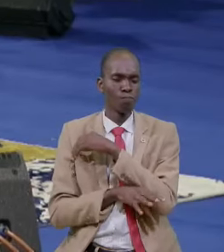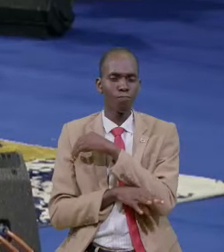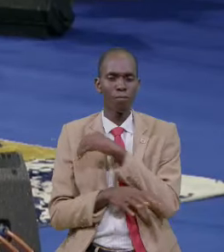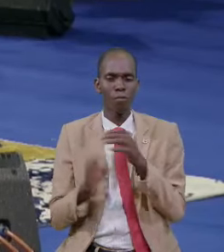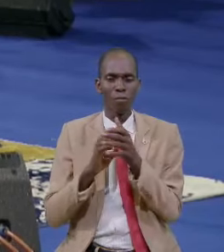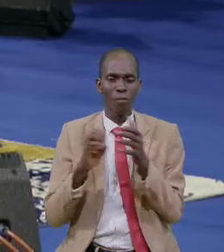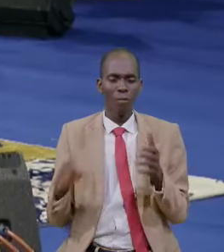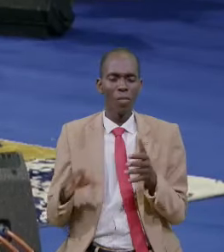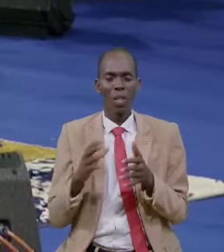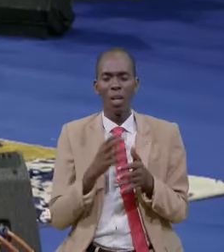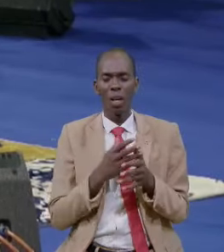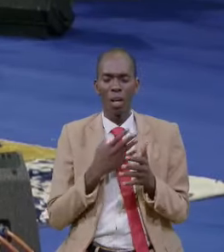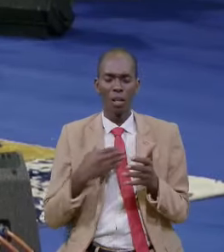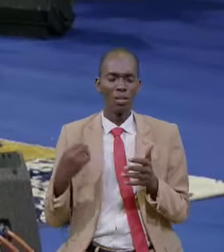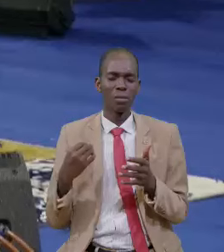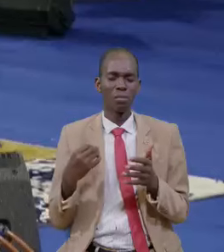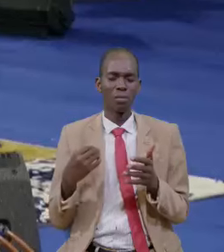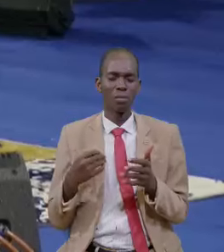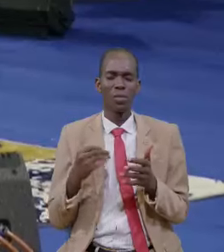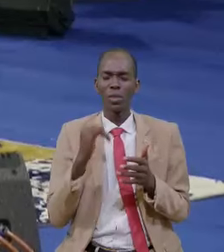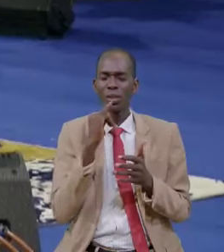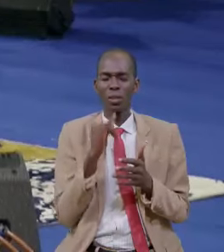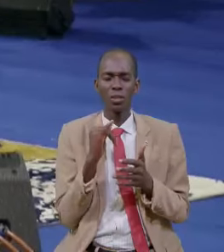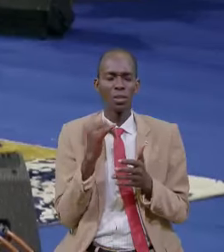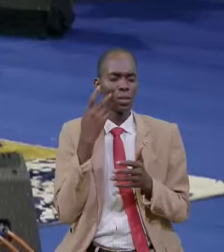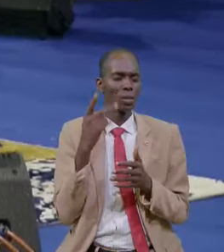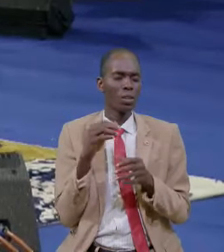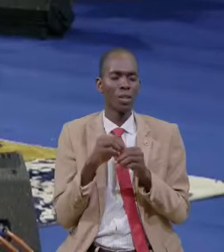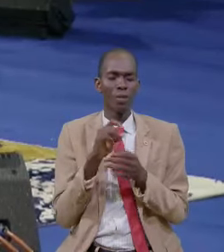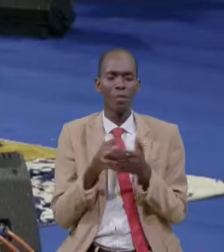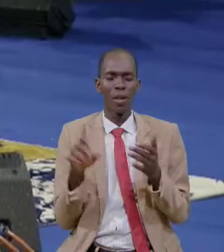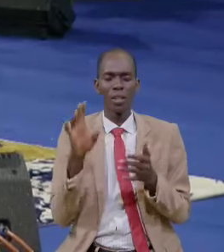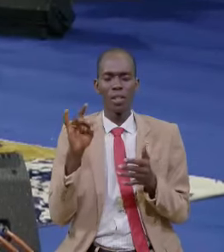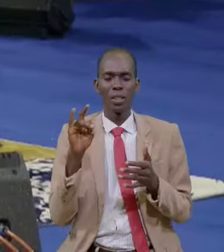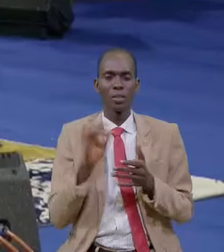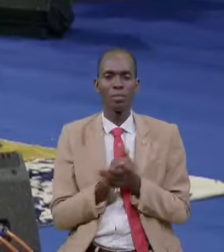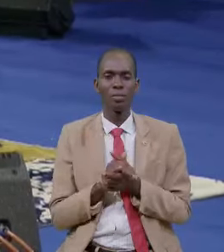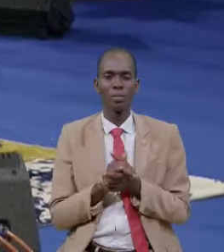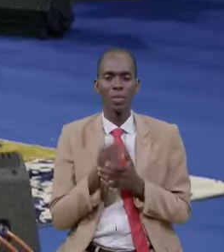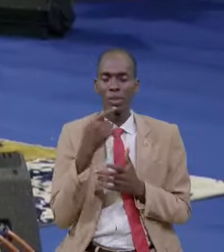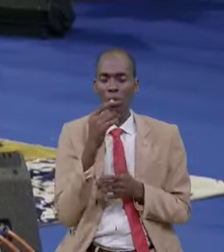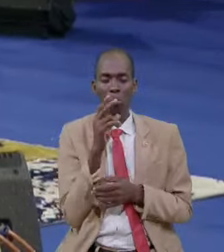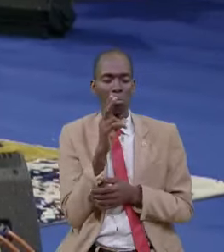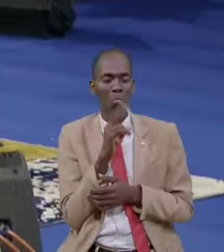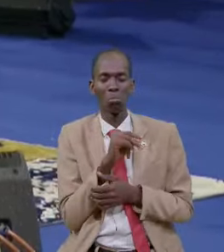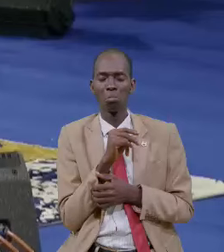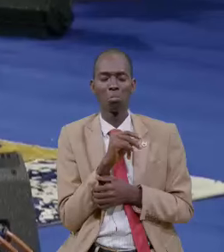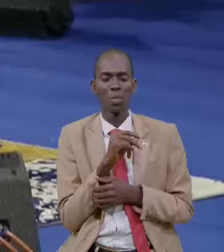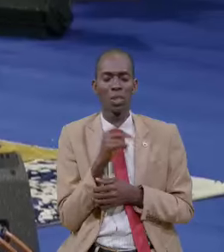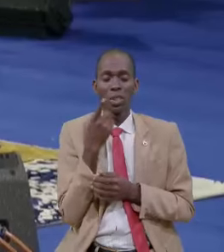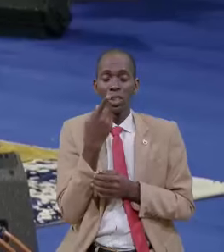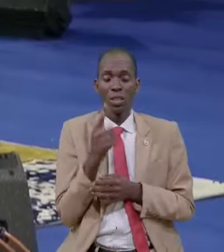in love, verse 18, it says, may the